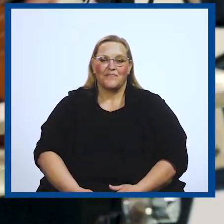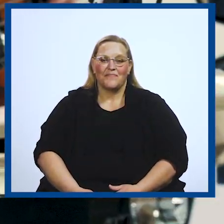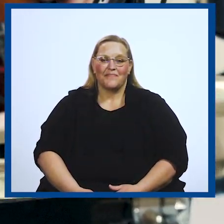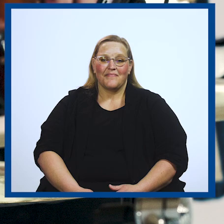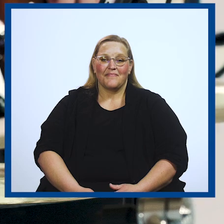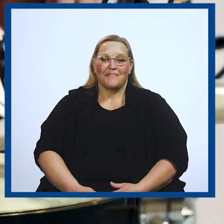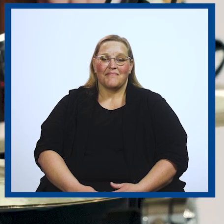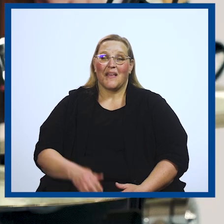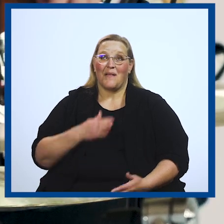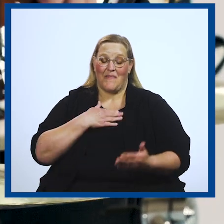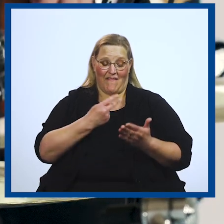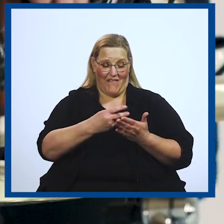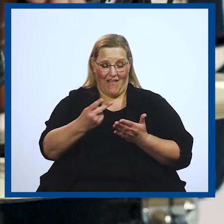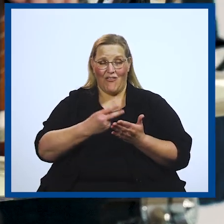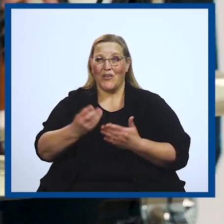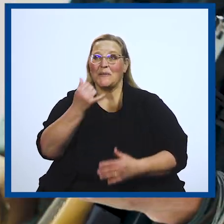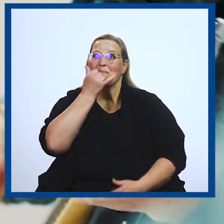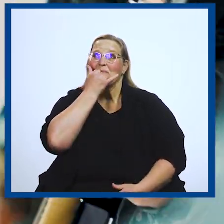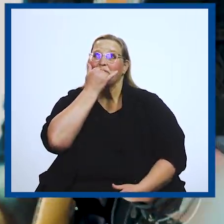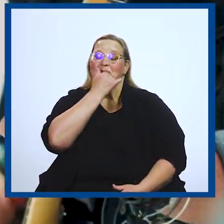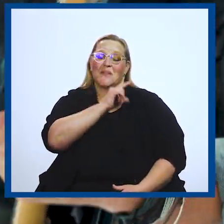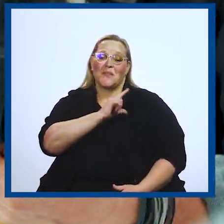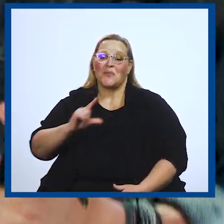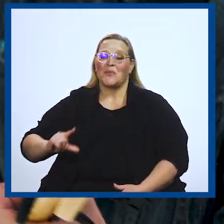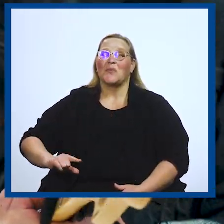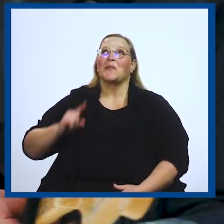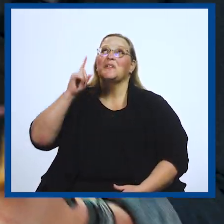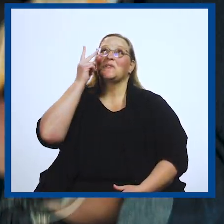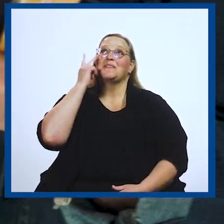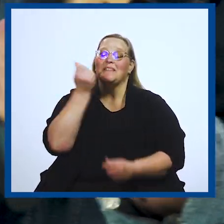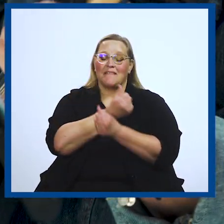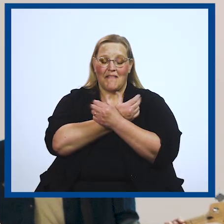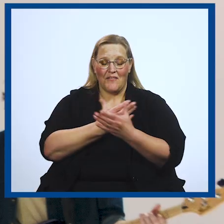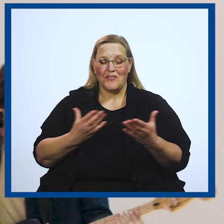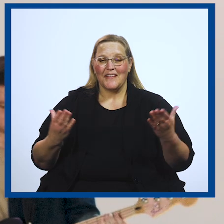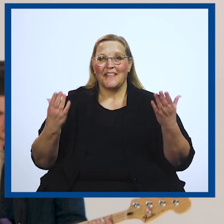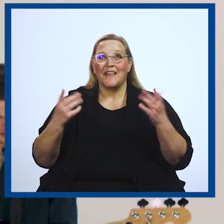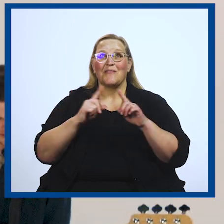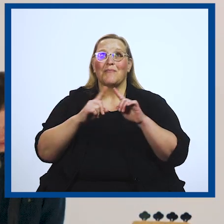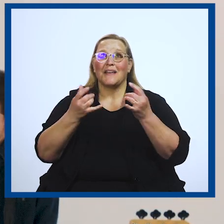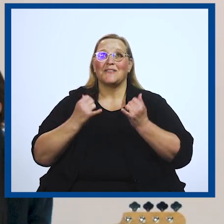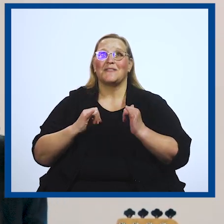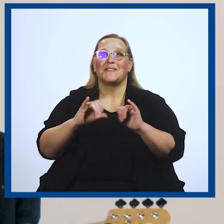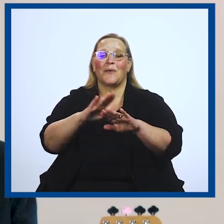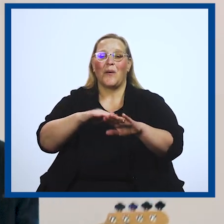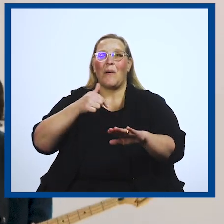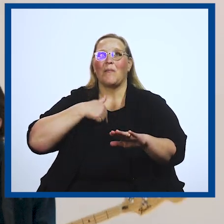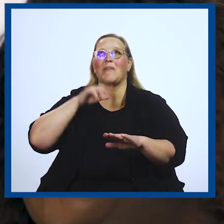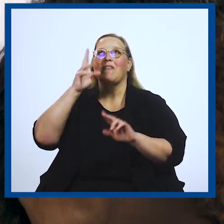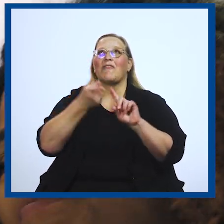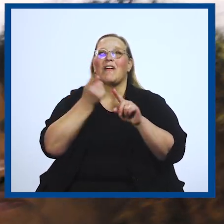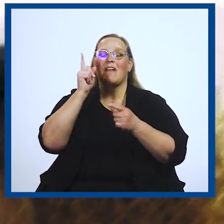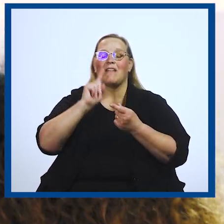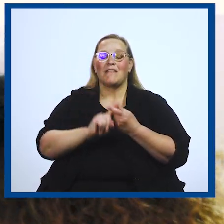my failures and flaws. Lord, you've seen them all, and you still call me friend.